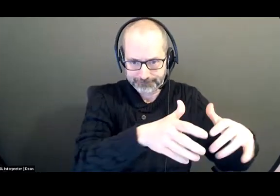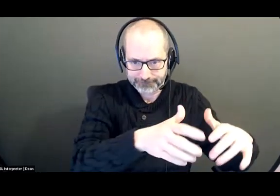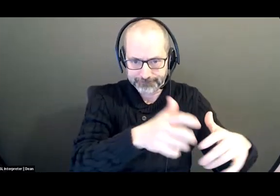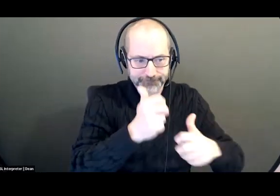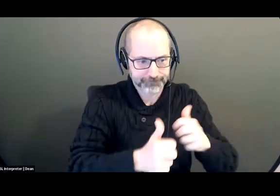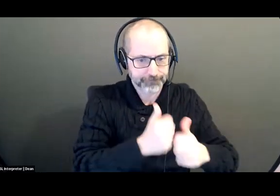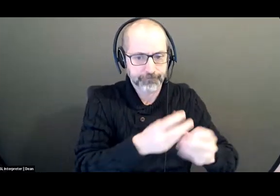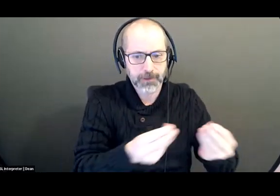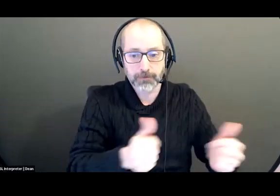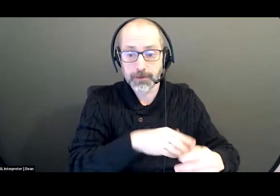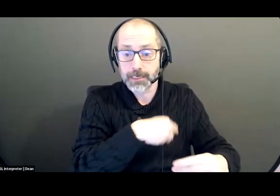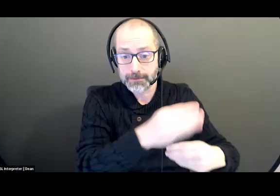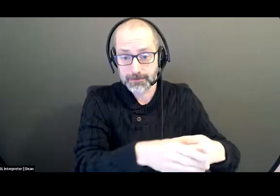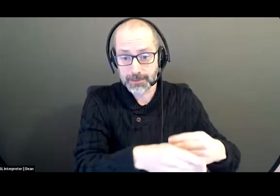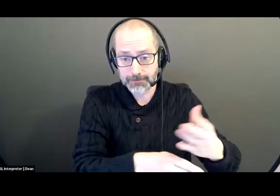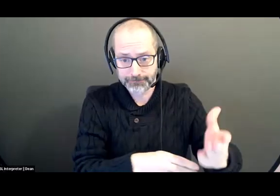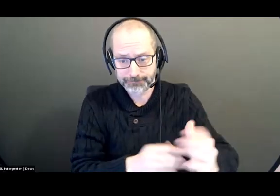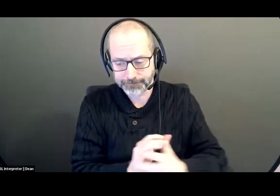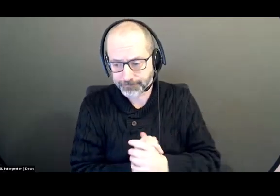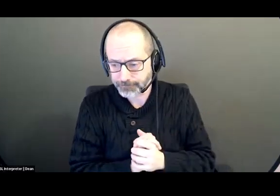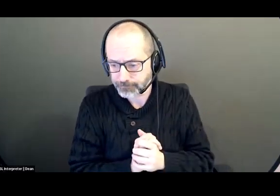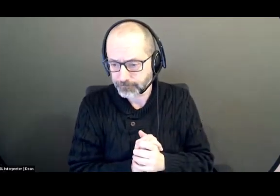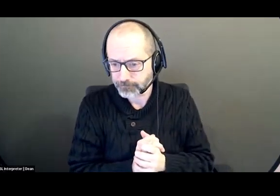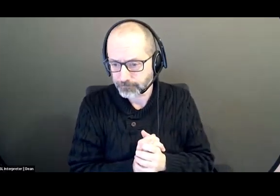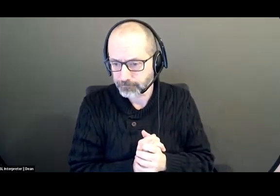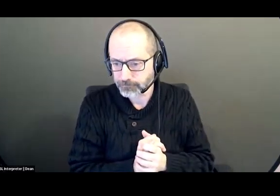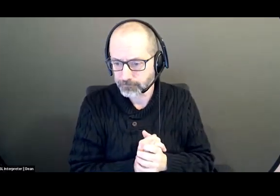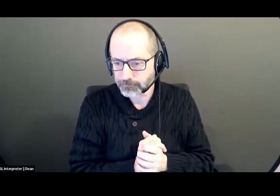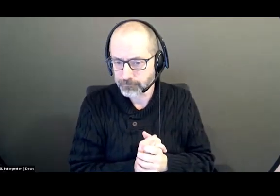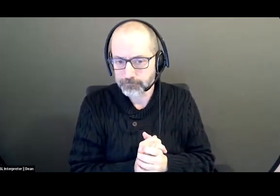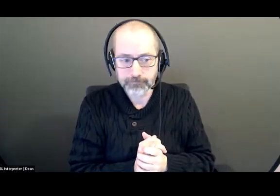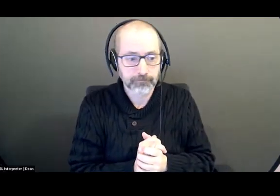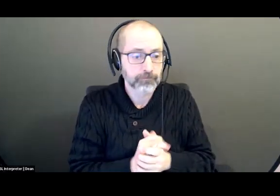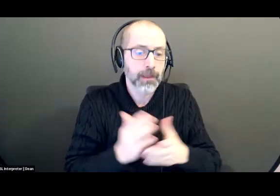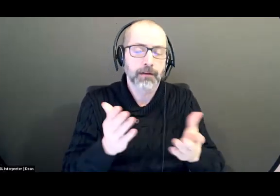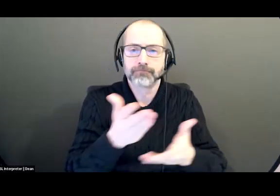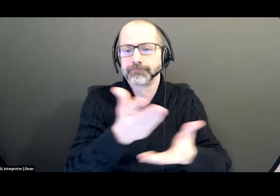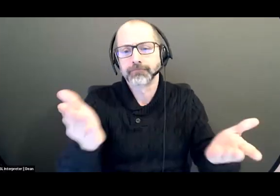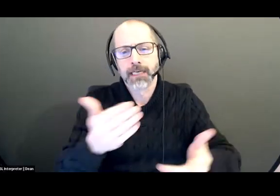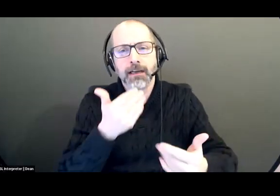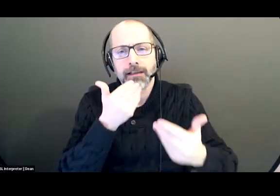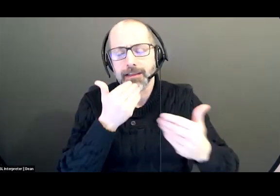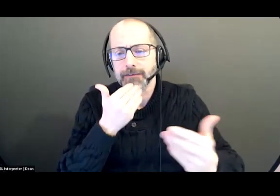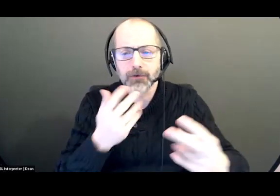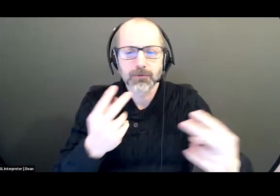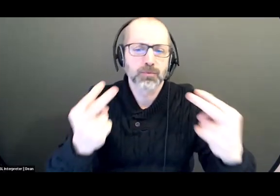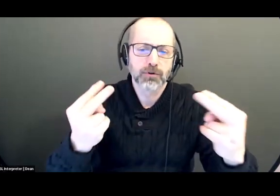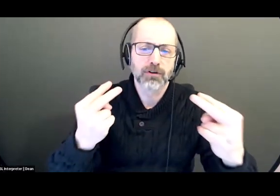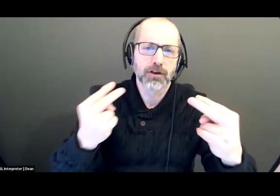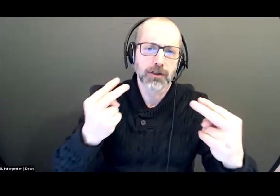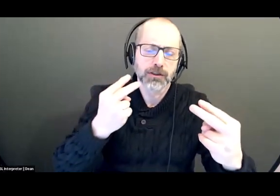really problem solving as a team. Next slide, please.